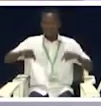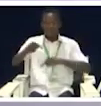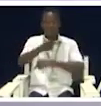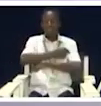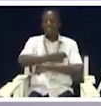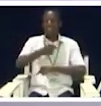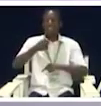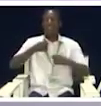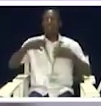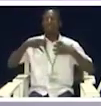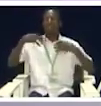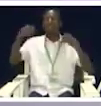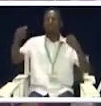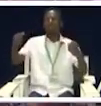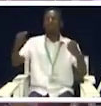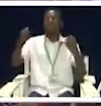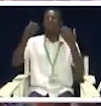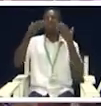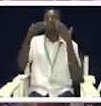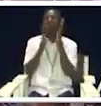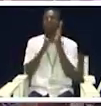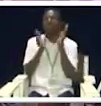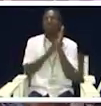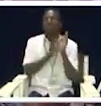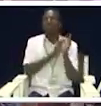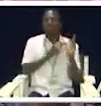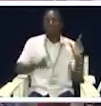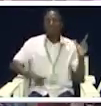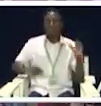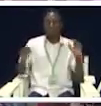all. Praise the Lord with me.